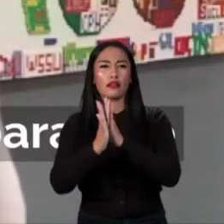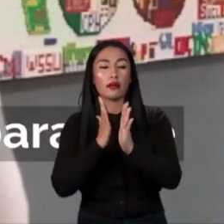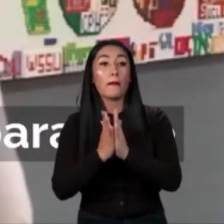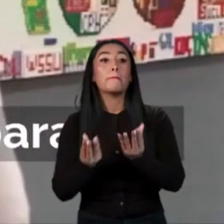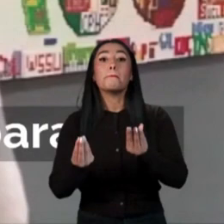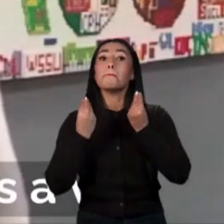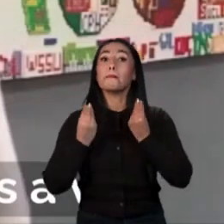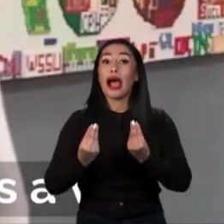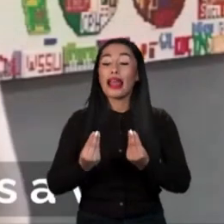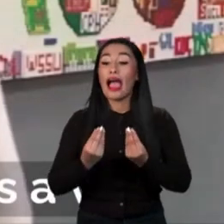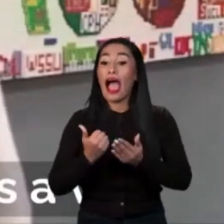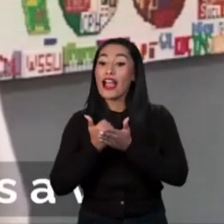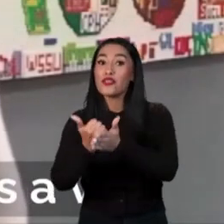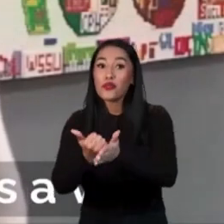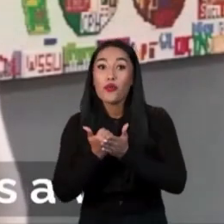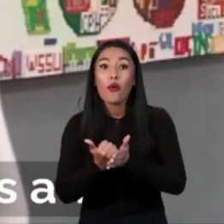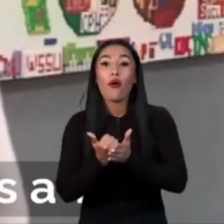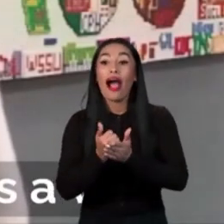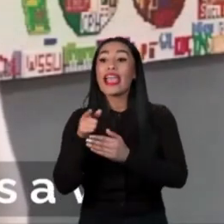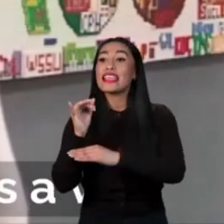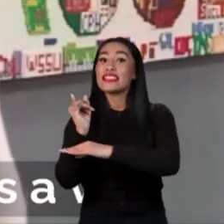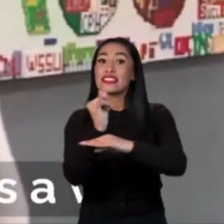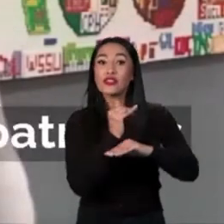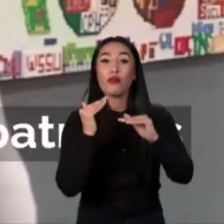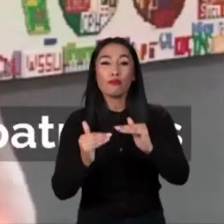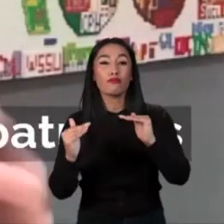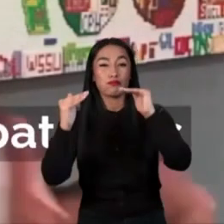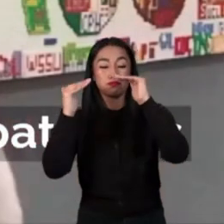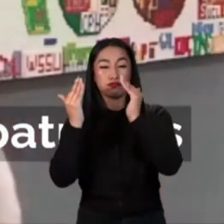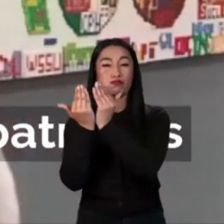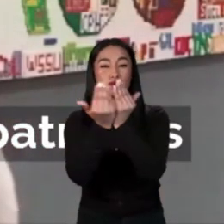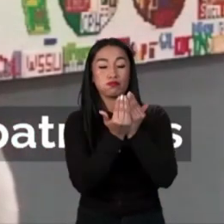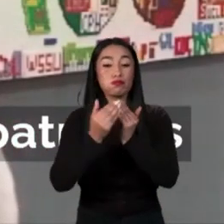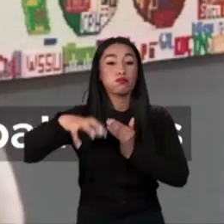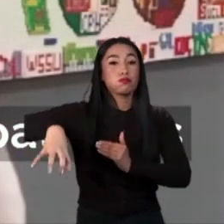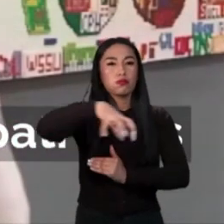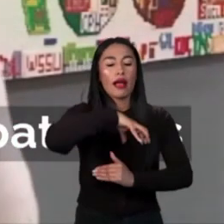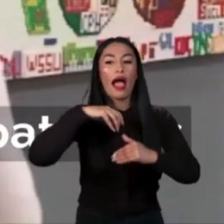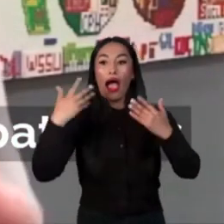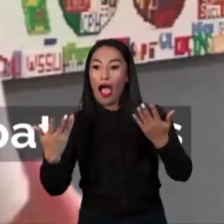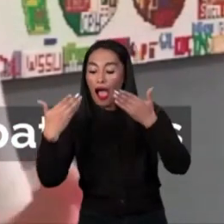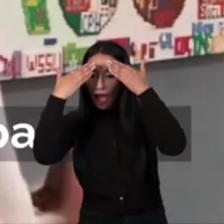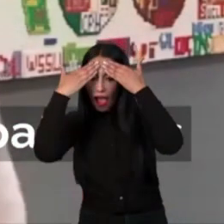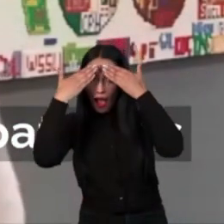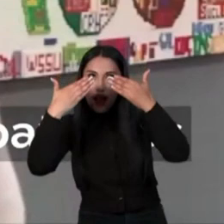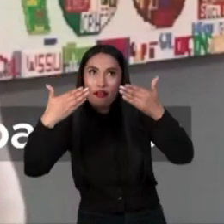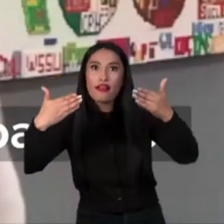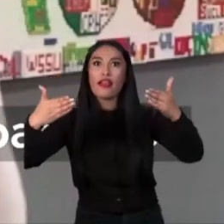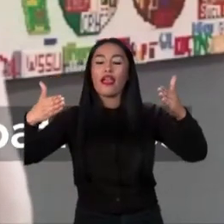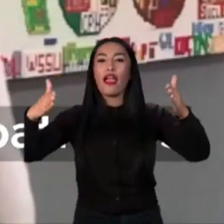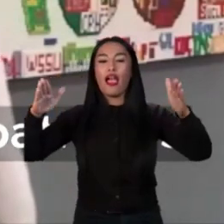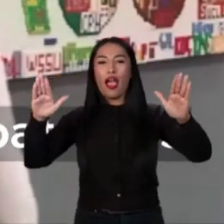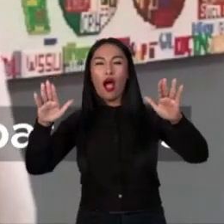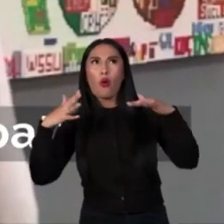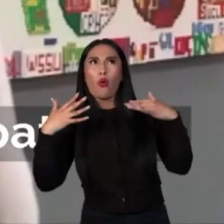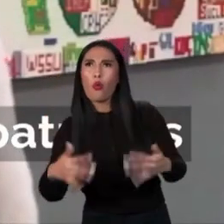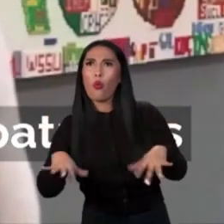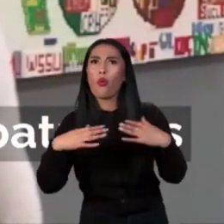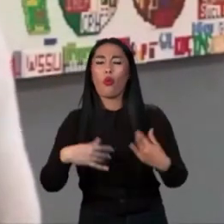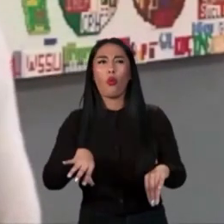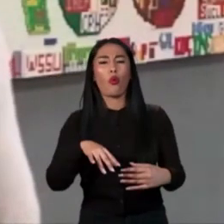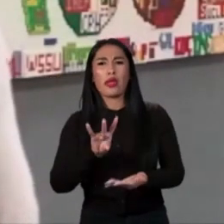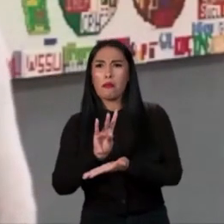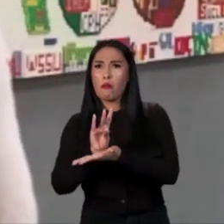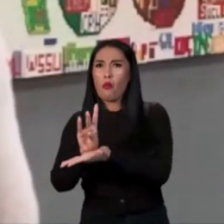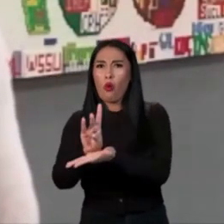can help colleges and universities and professionals see that larger picture, see the patterns that they might